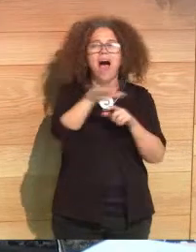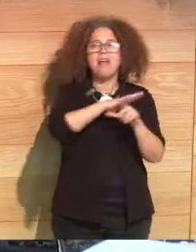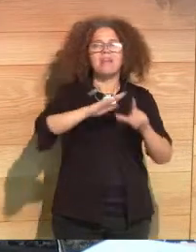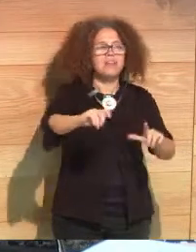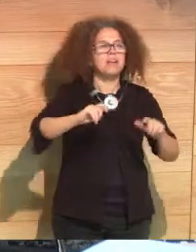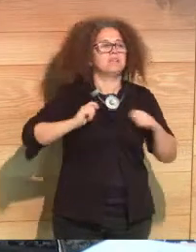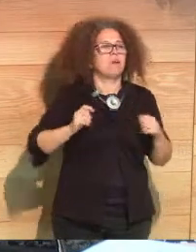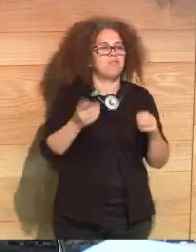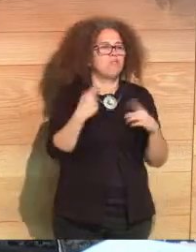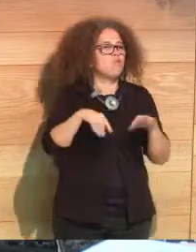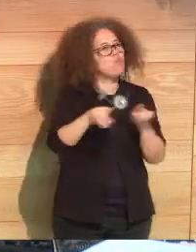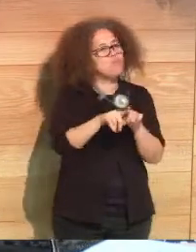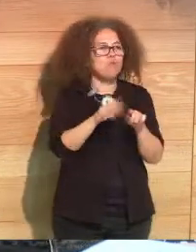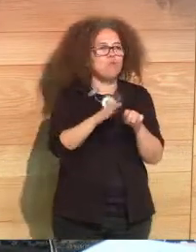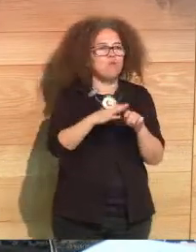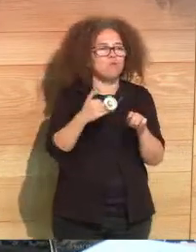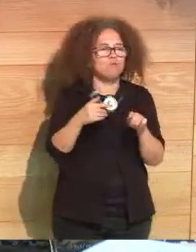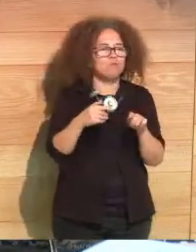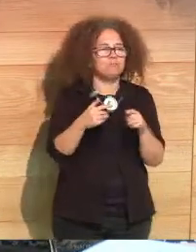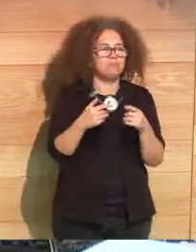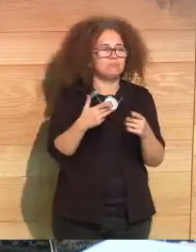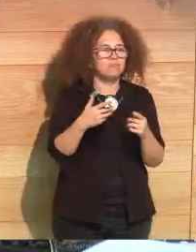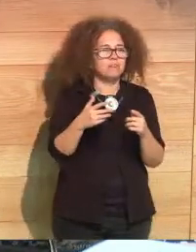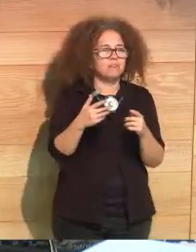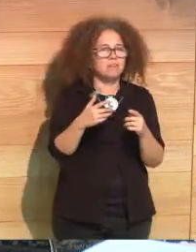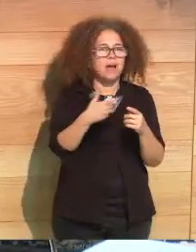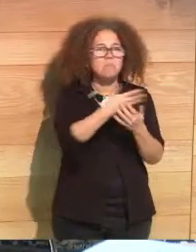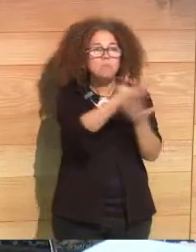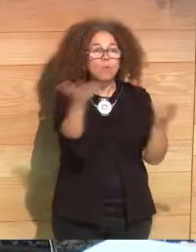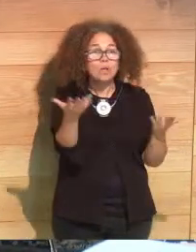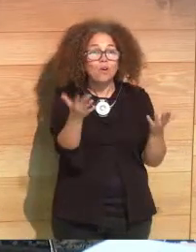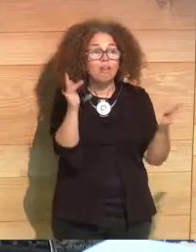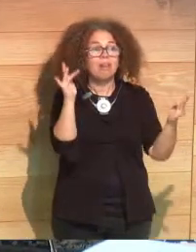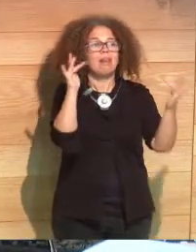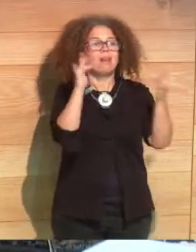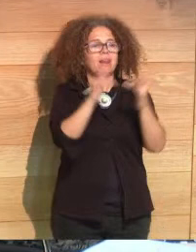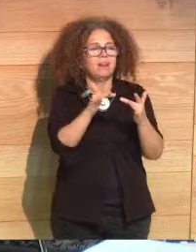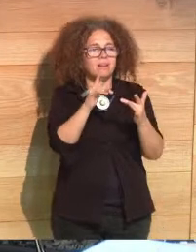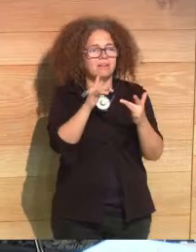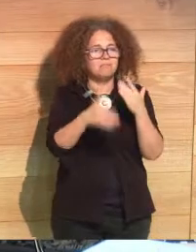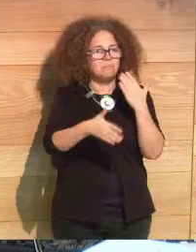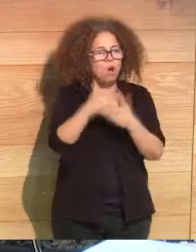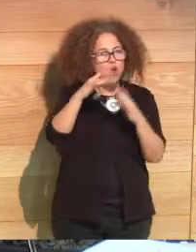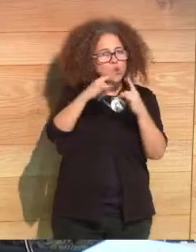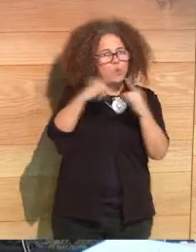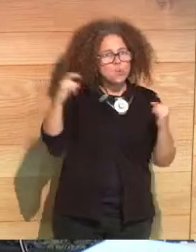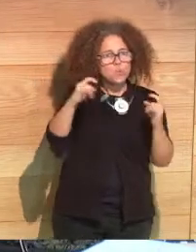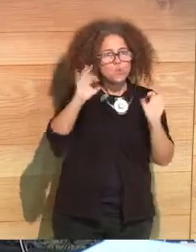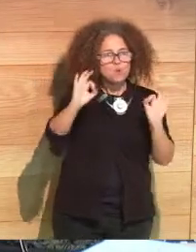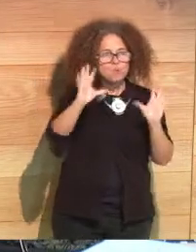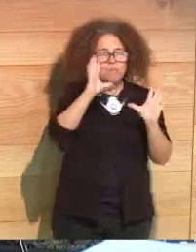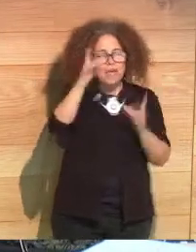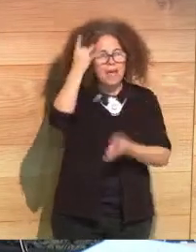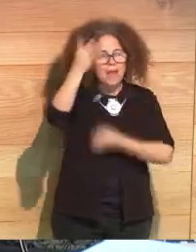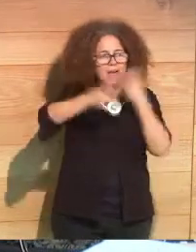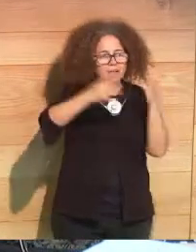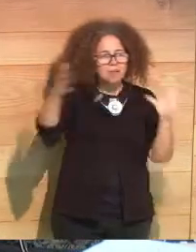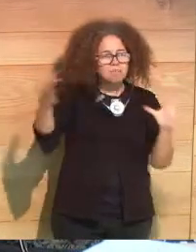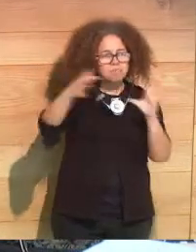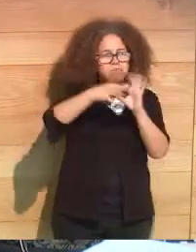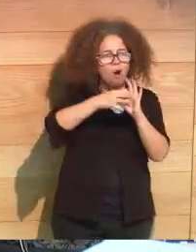this makes out of the Foundation Telefónica a place where we are developing